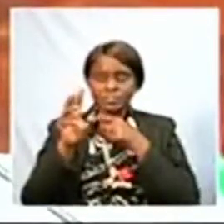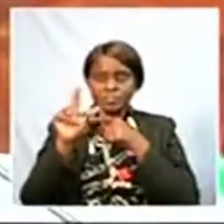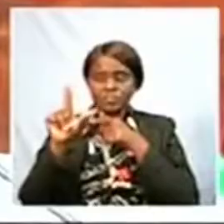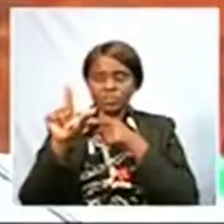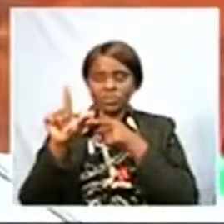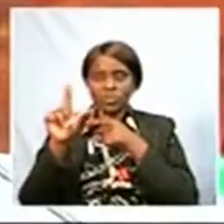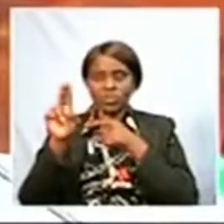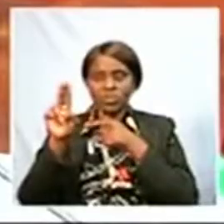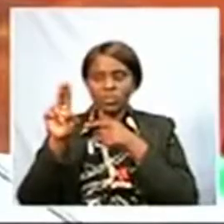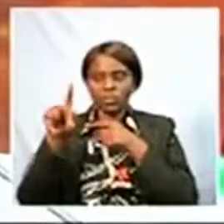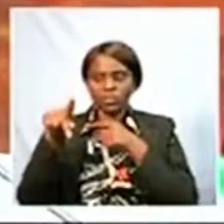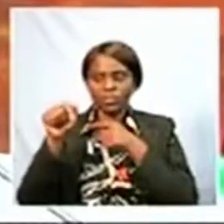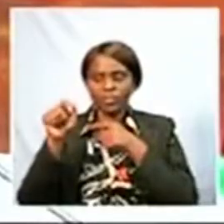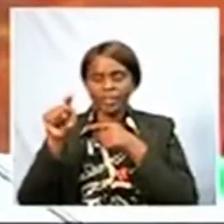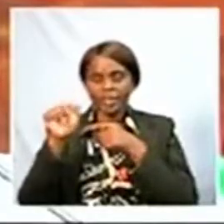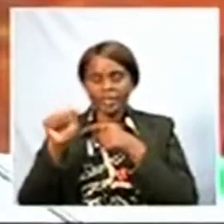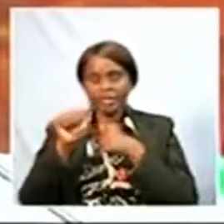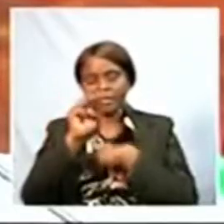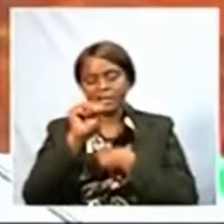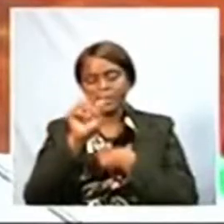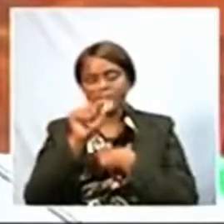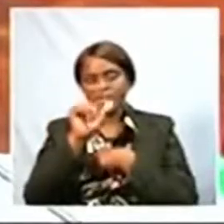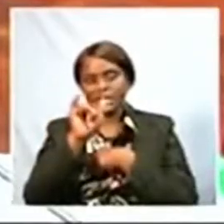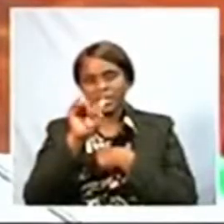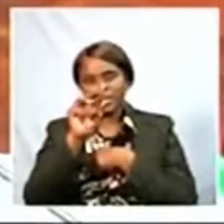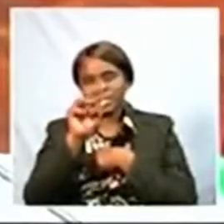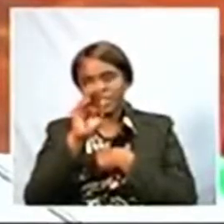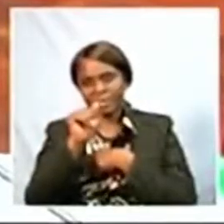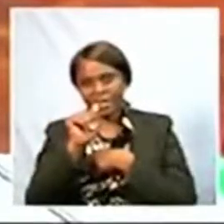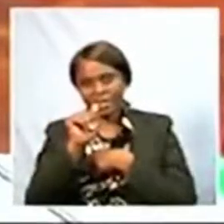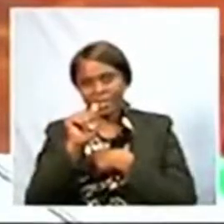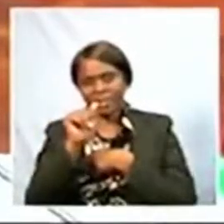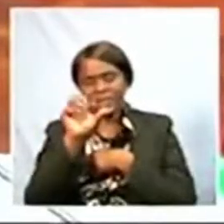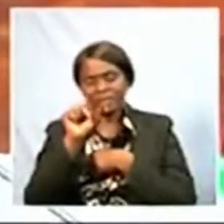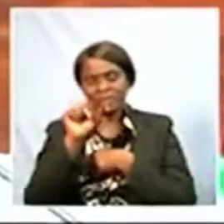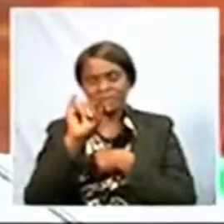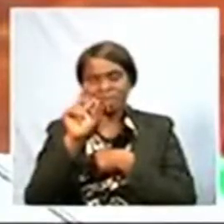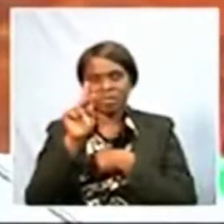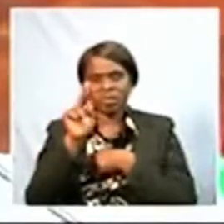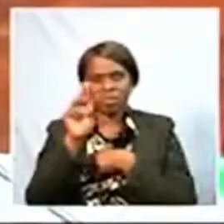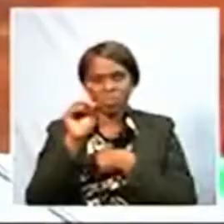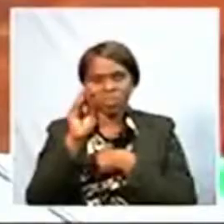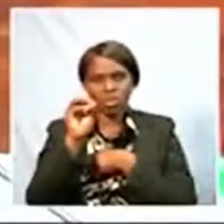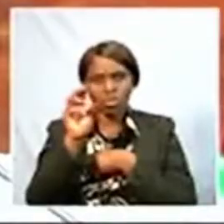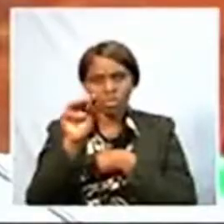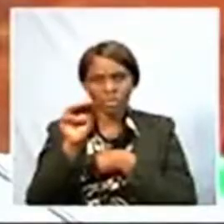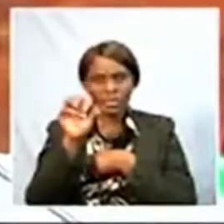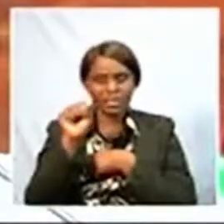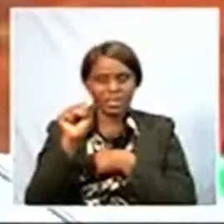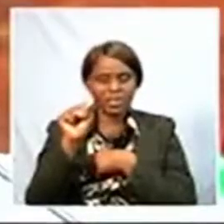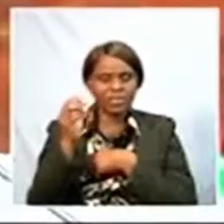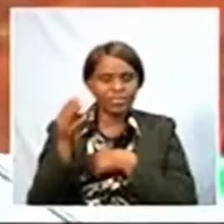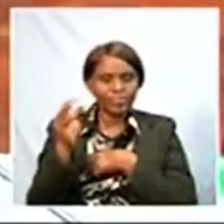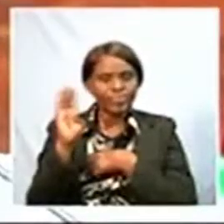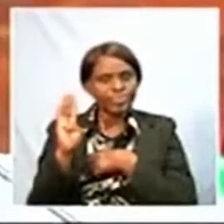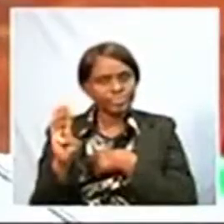Lupata, Malimba, Nemfwe, Sikubomba B, Simunzele B,